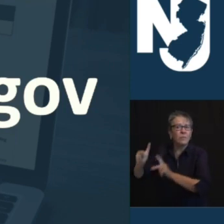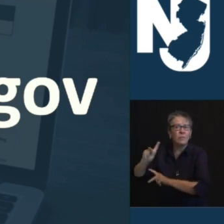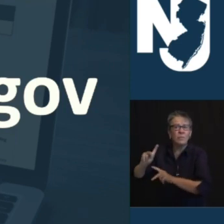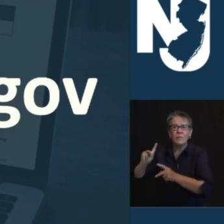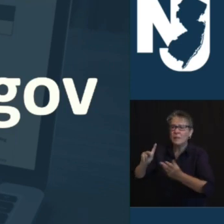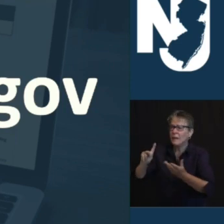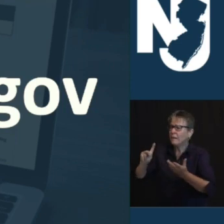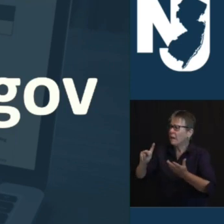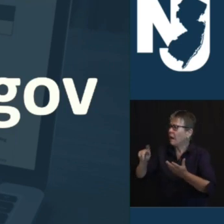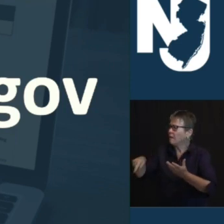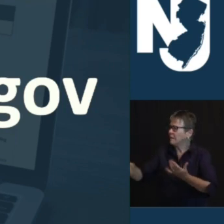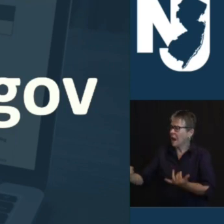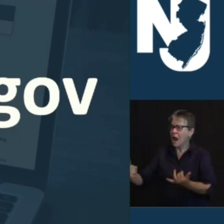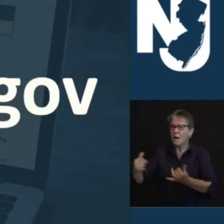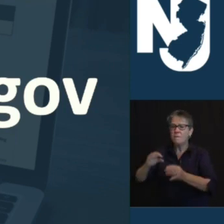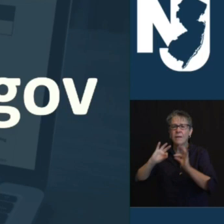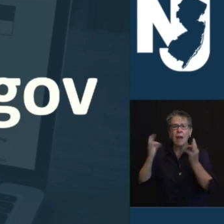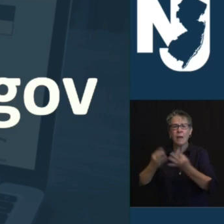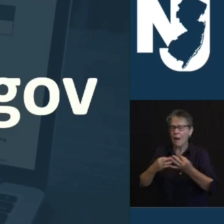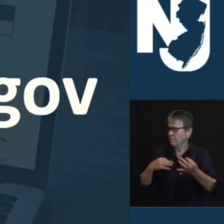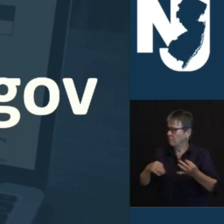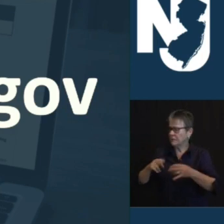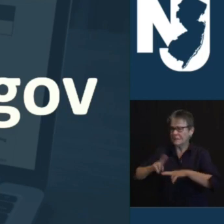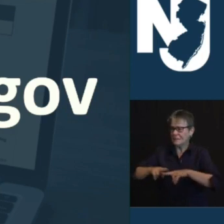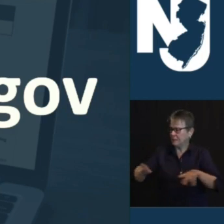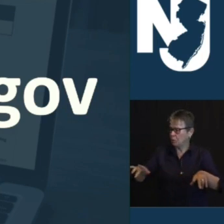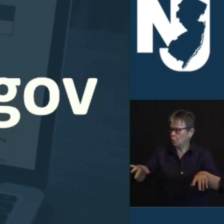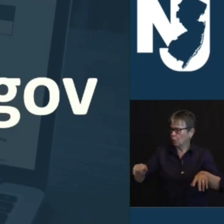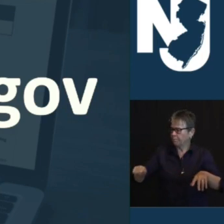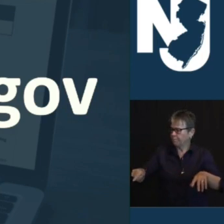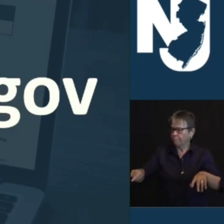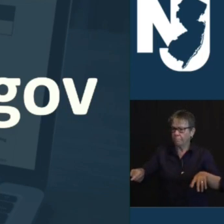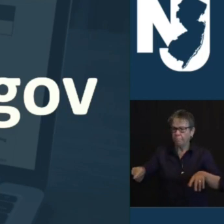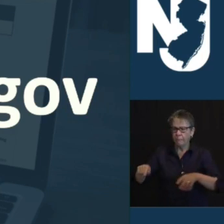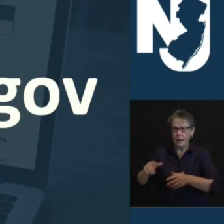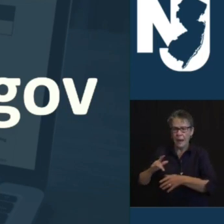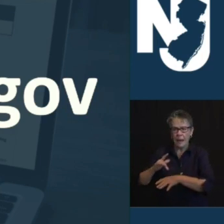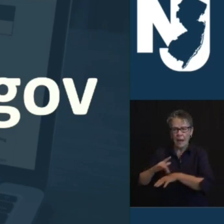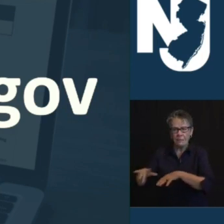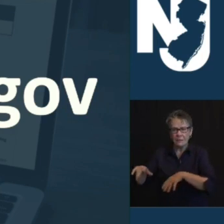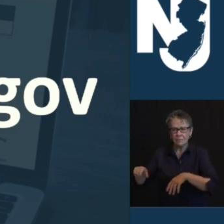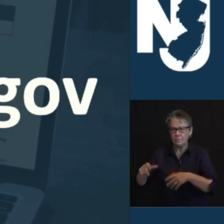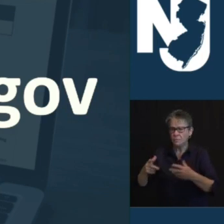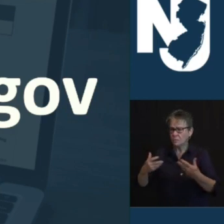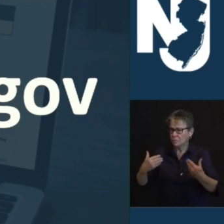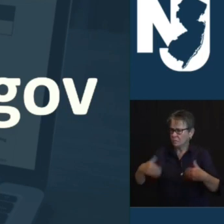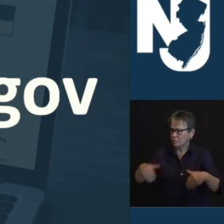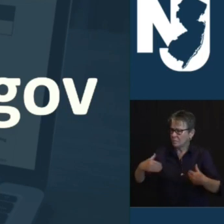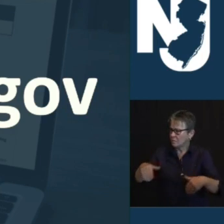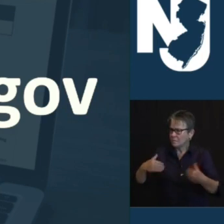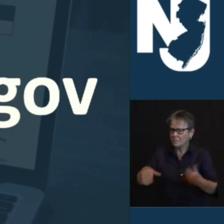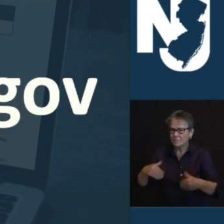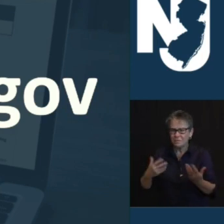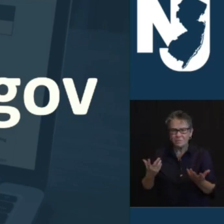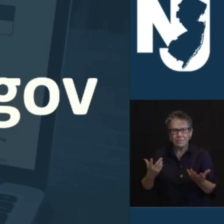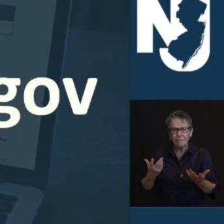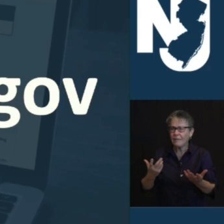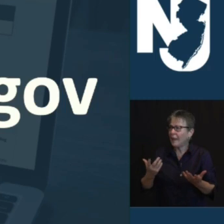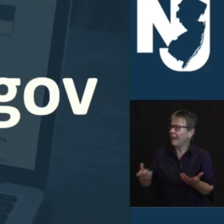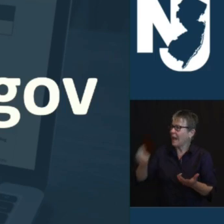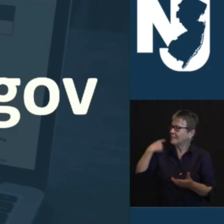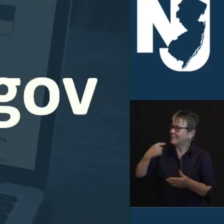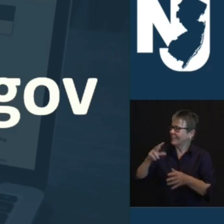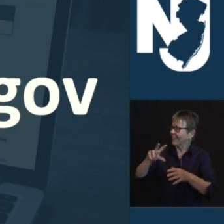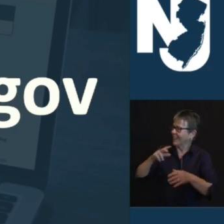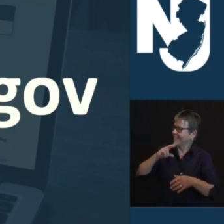Over 16,500 individuals who were alive last Thanksgiving are no longer with us. And that's more